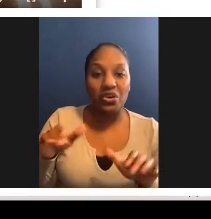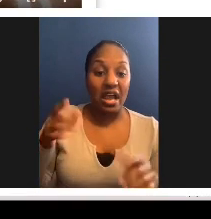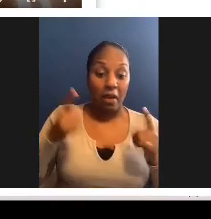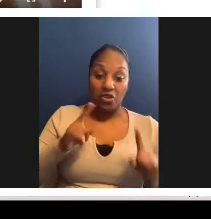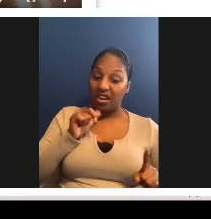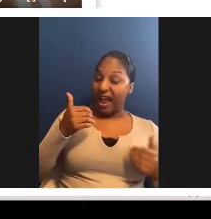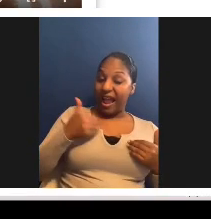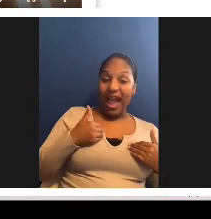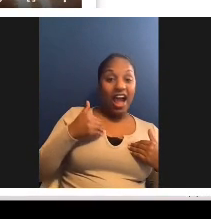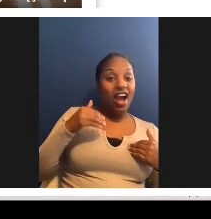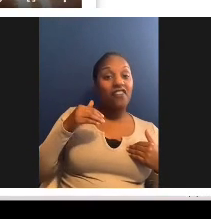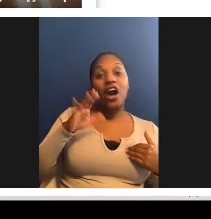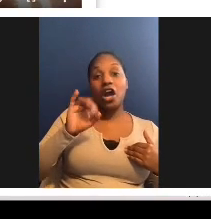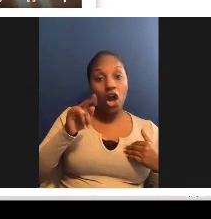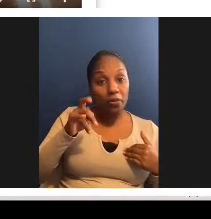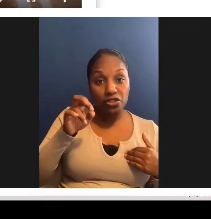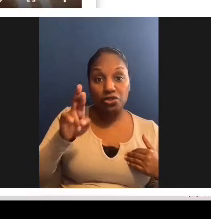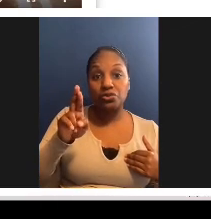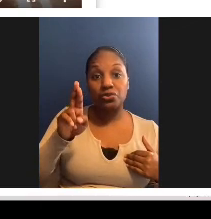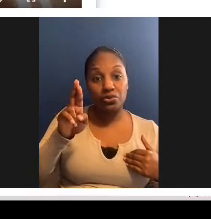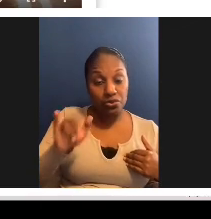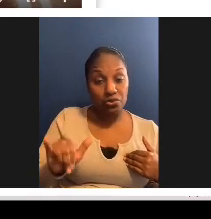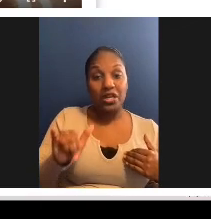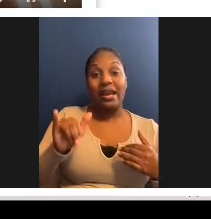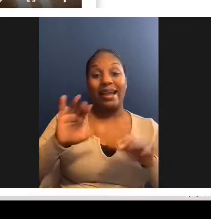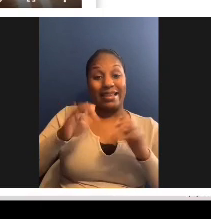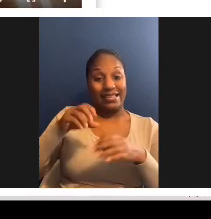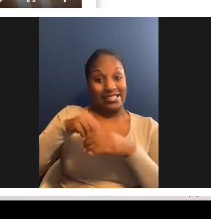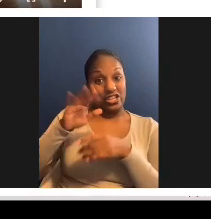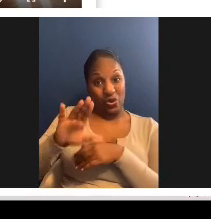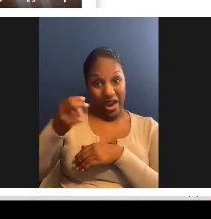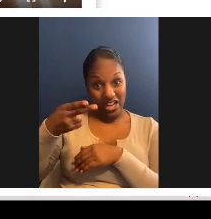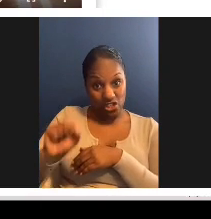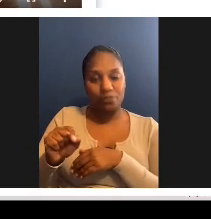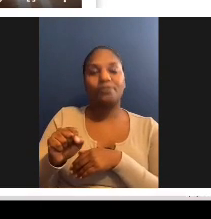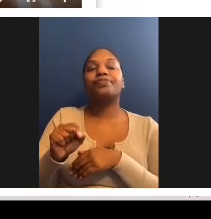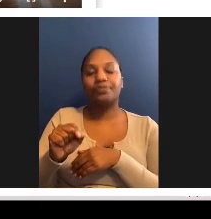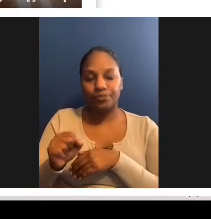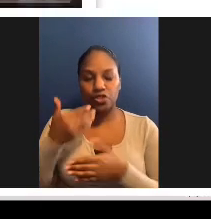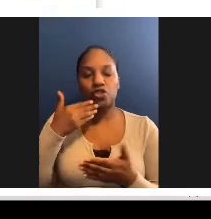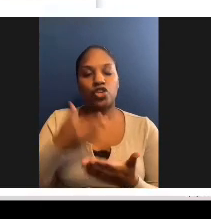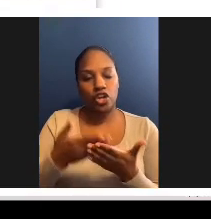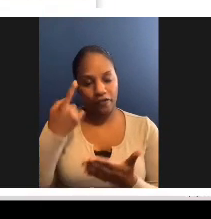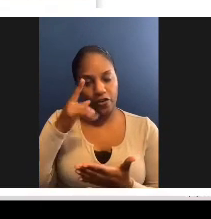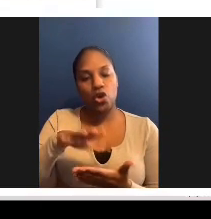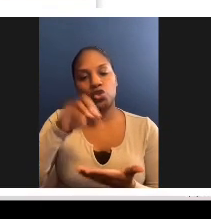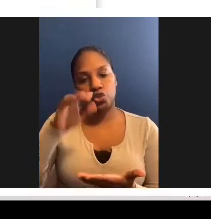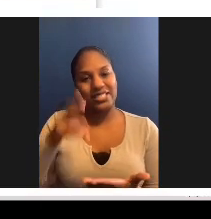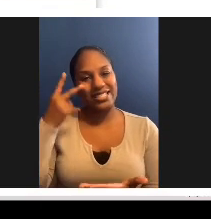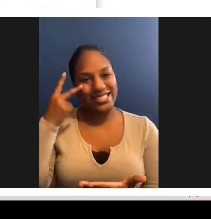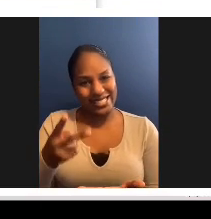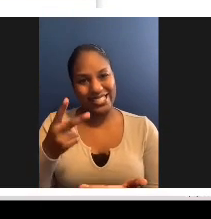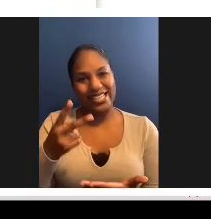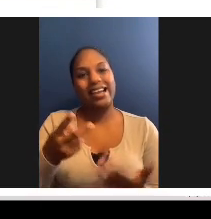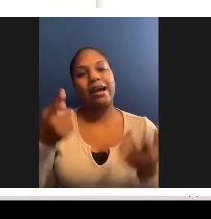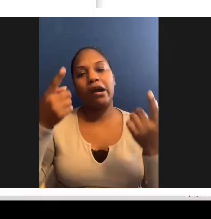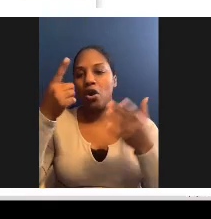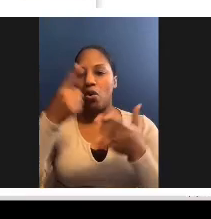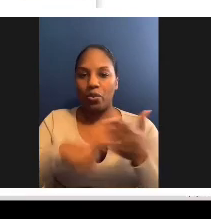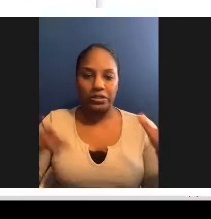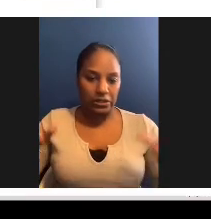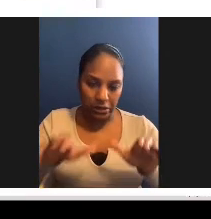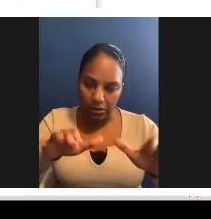your CTE program, this would be a great way for your students to see what that would entail.